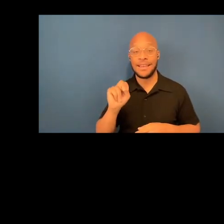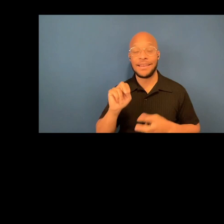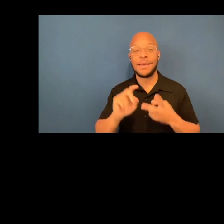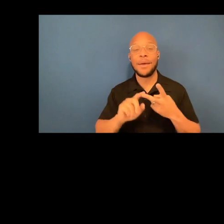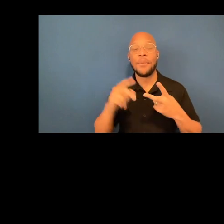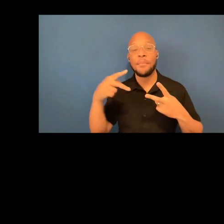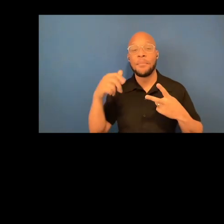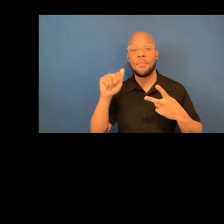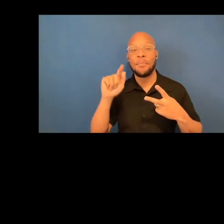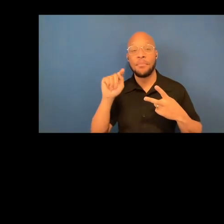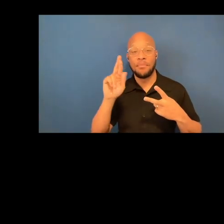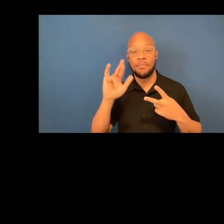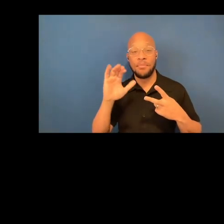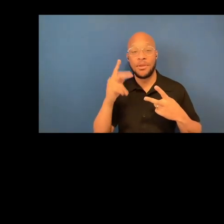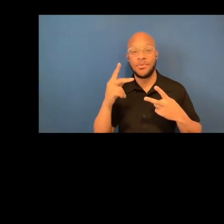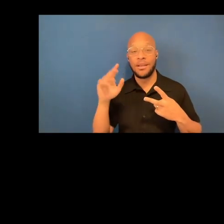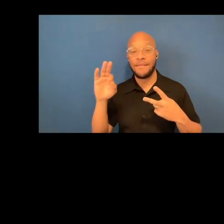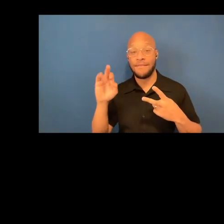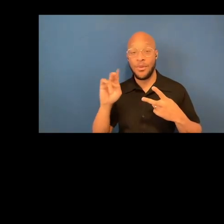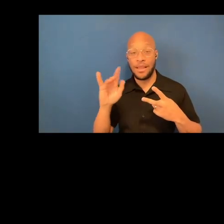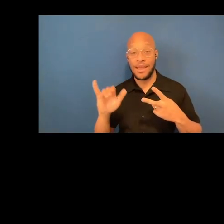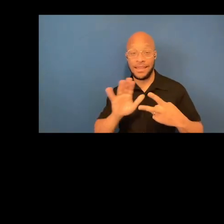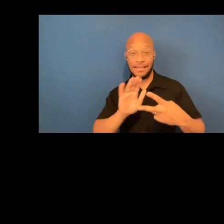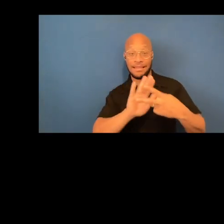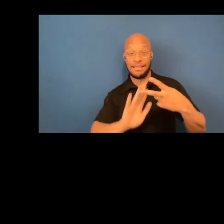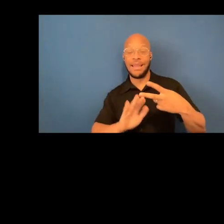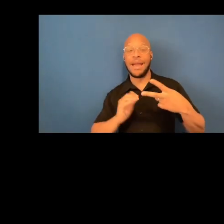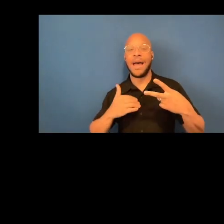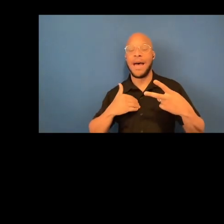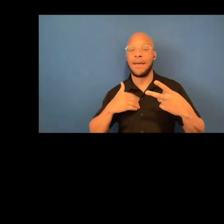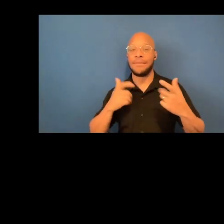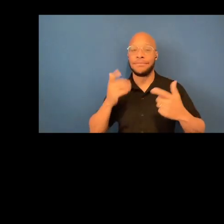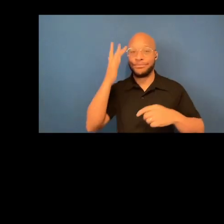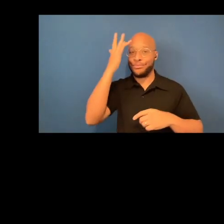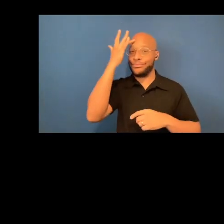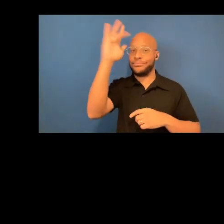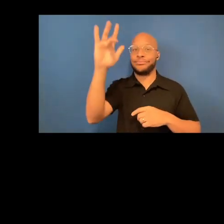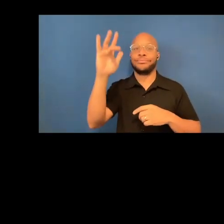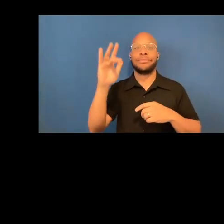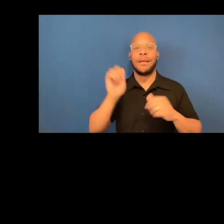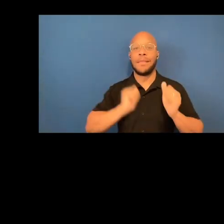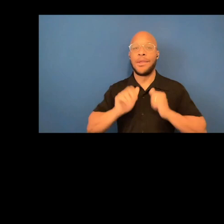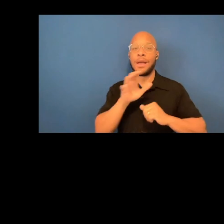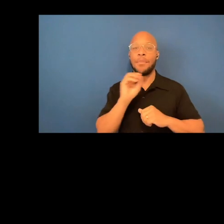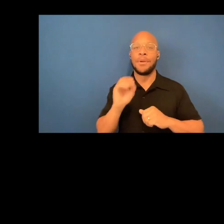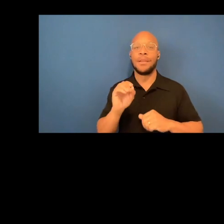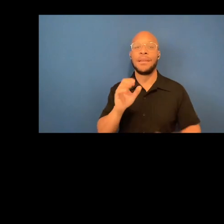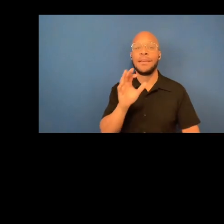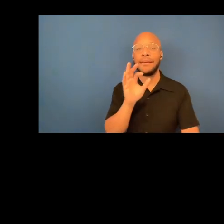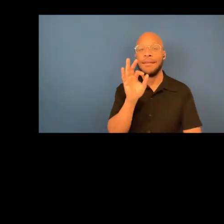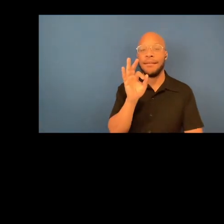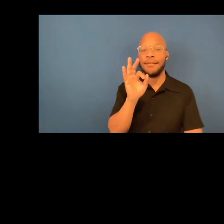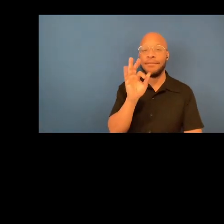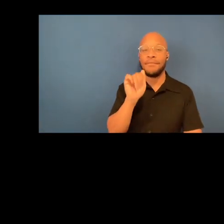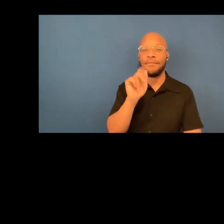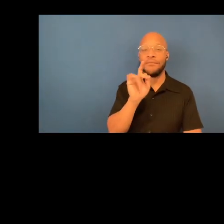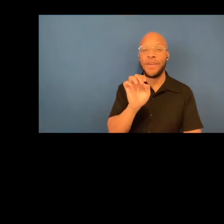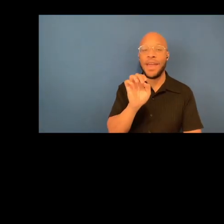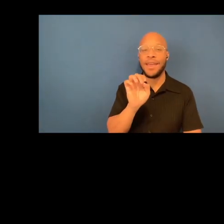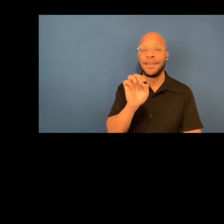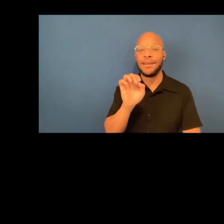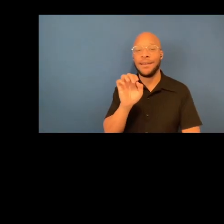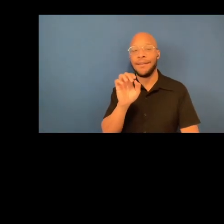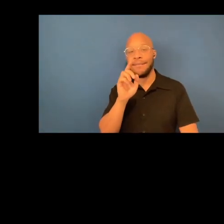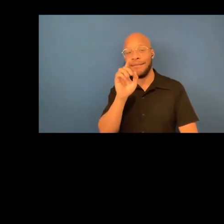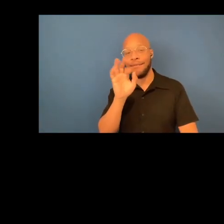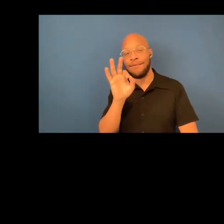their genius theater company, Fake Friends. I got to work with Larry Owens on an amazing,